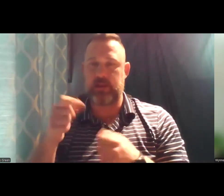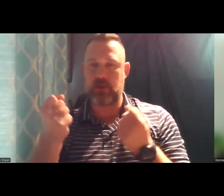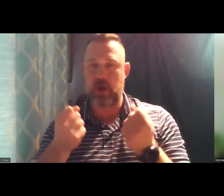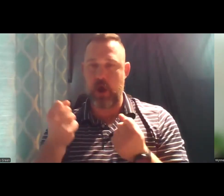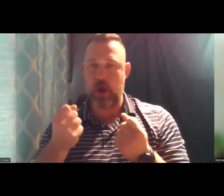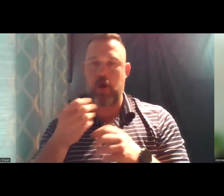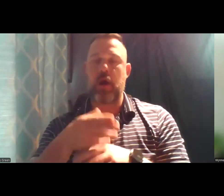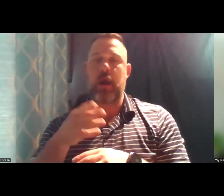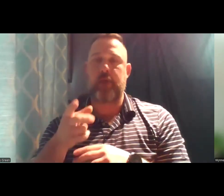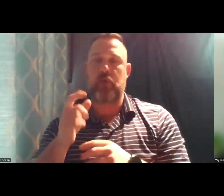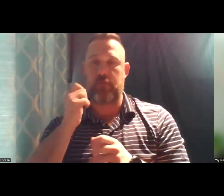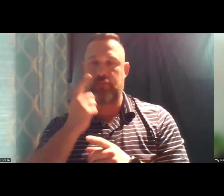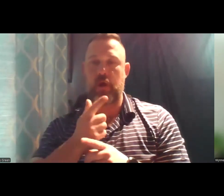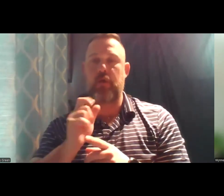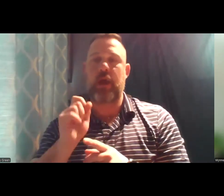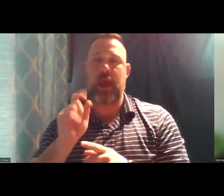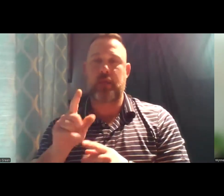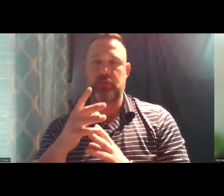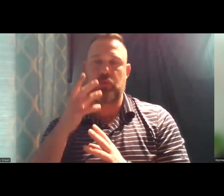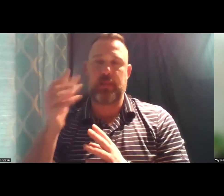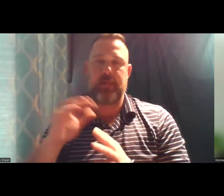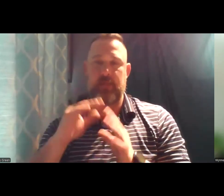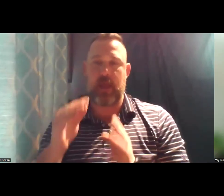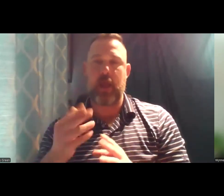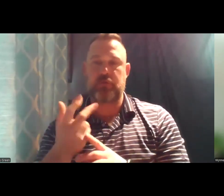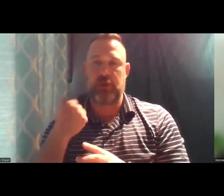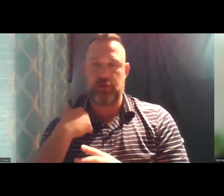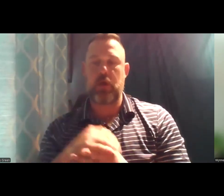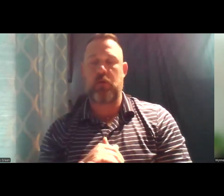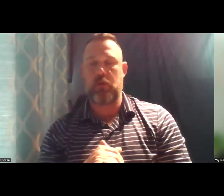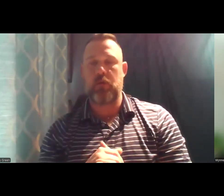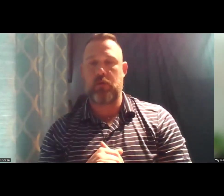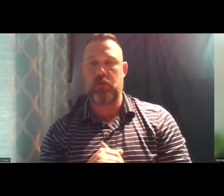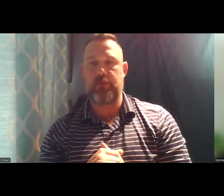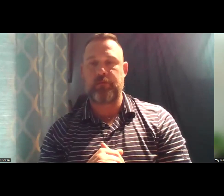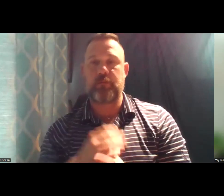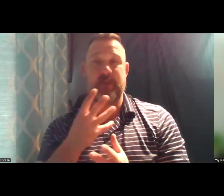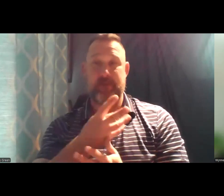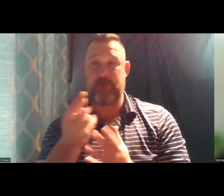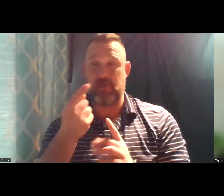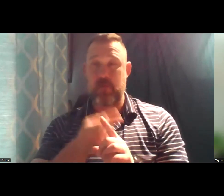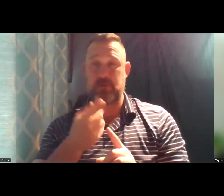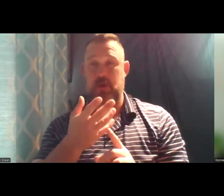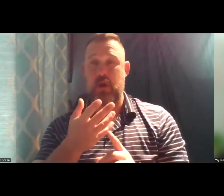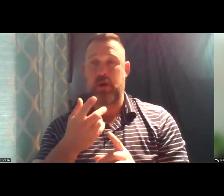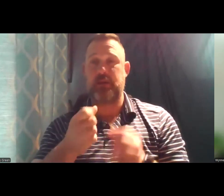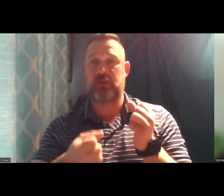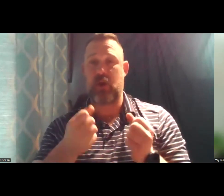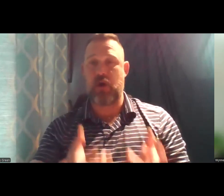after her brother had asked him to leave the house 3 years prior, until a few months ago when his car was set on